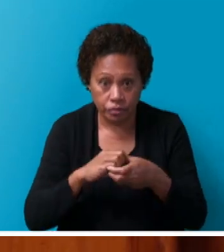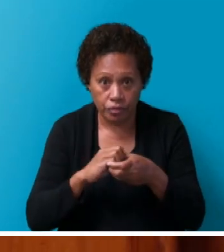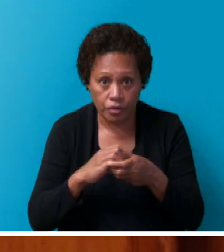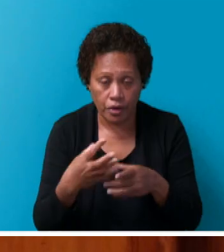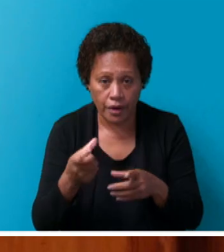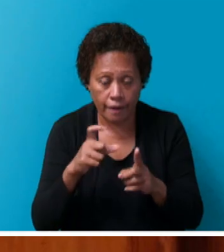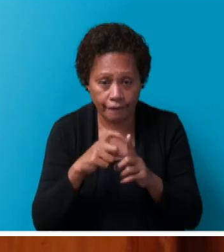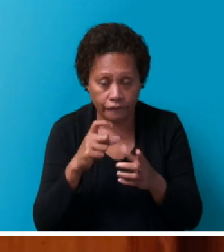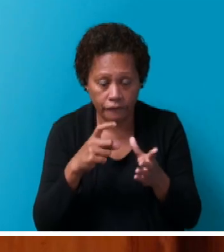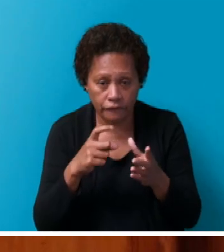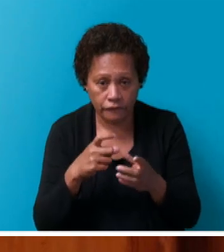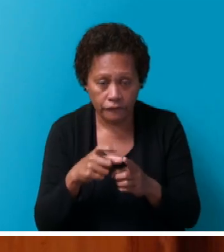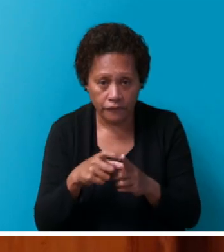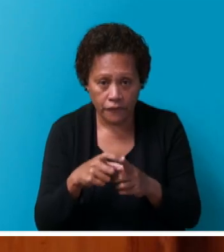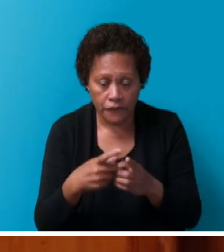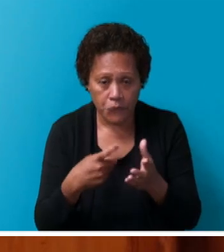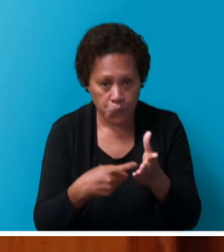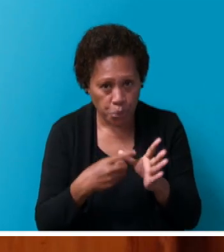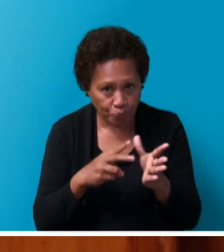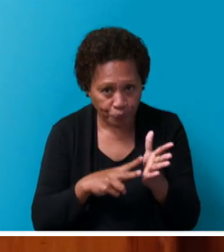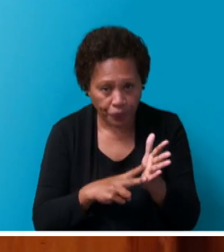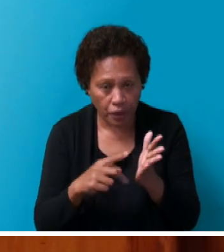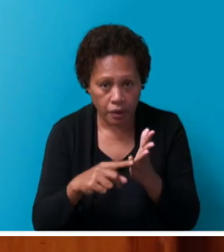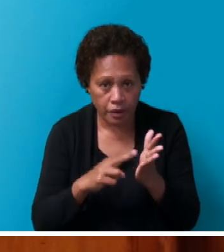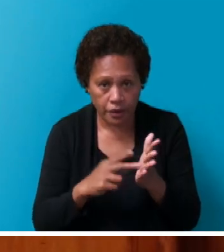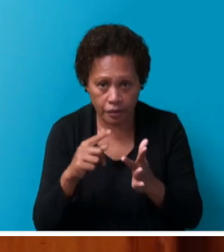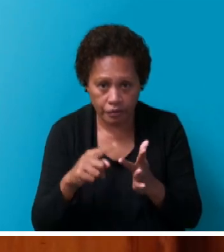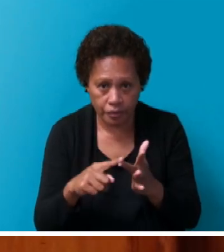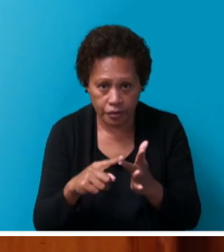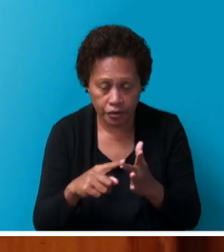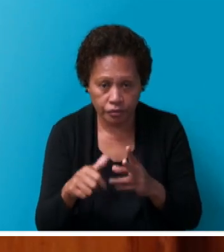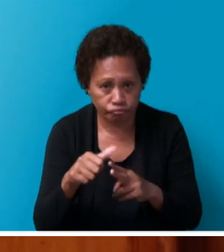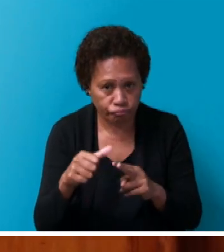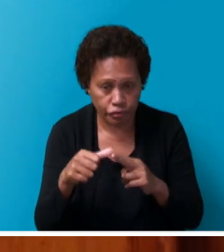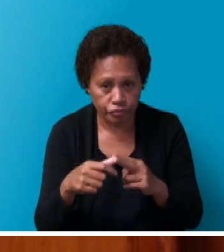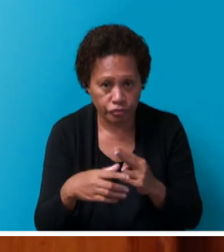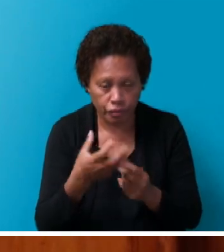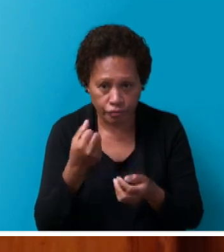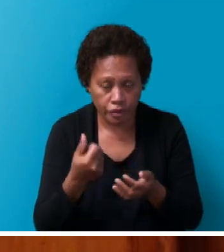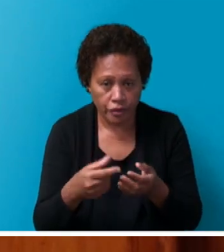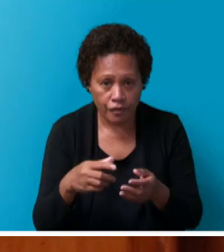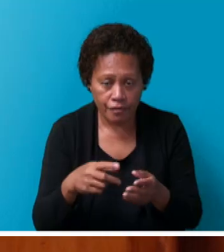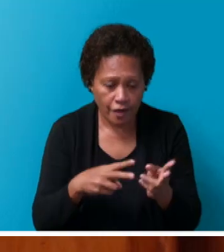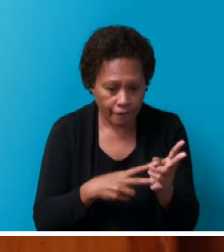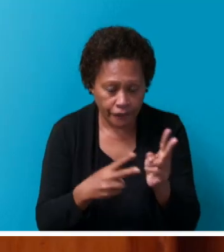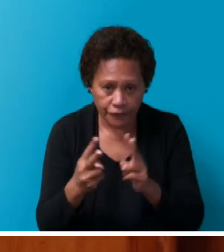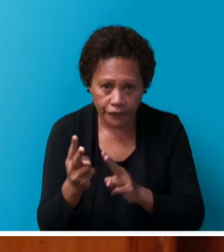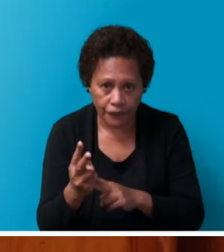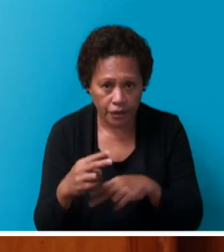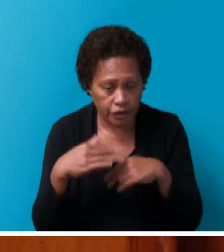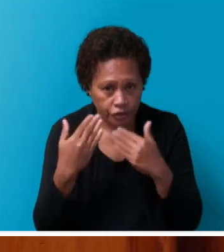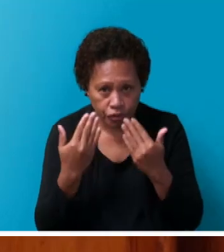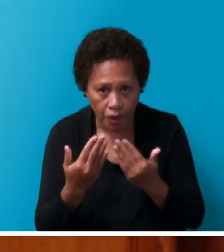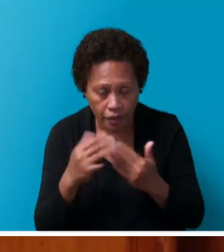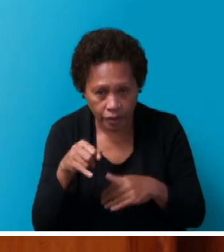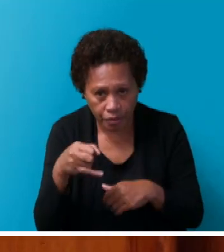Bulia, in Atusar, Wasakana Ramalo na Tundanibokola. My family, traditional custodians of Solo and the Northern Astrolabe